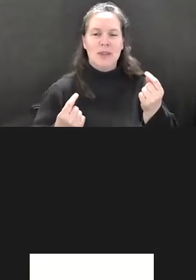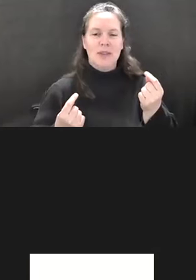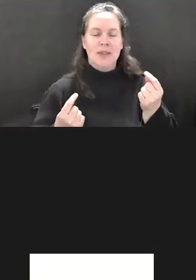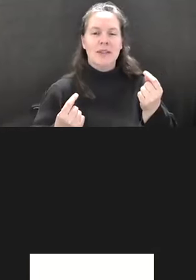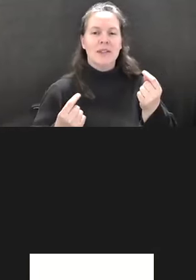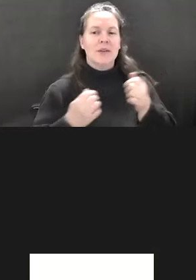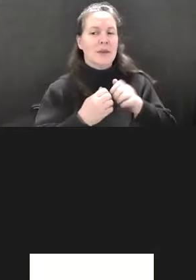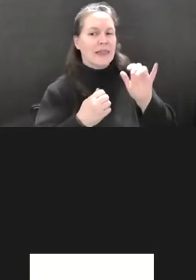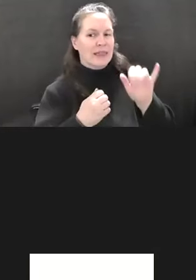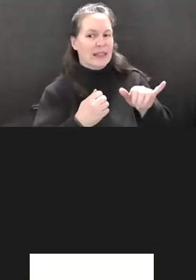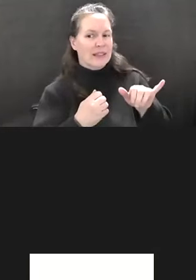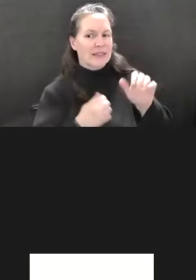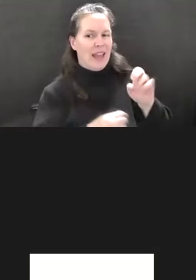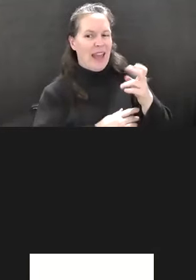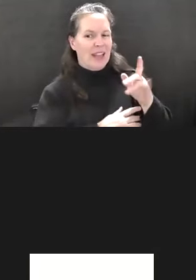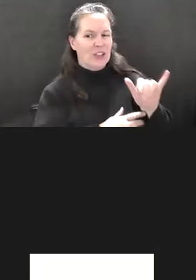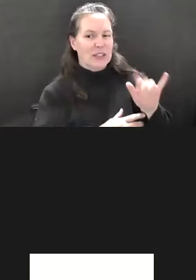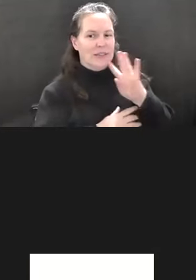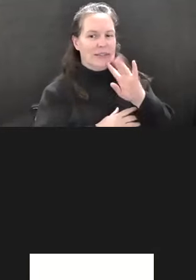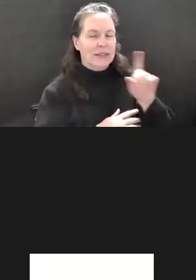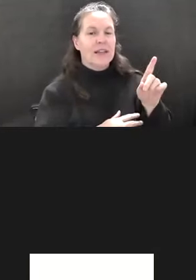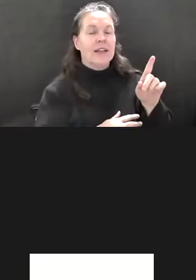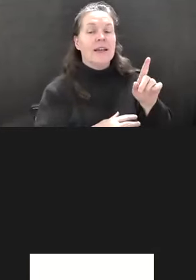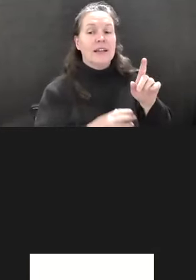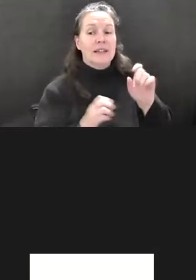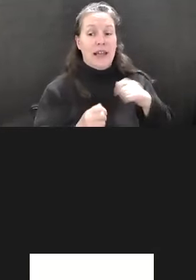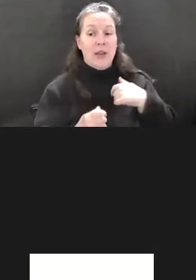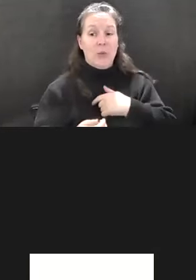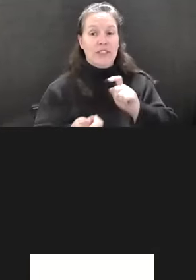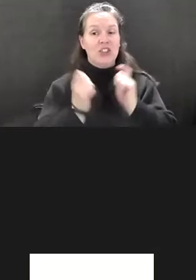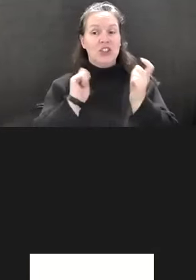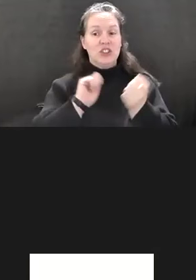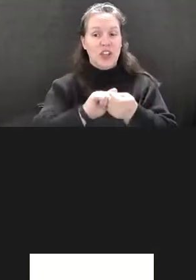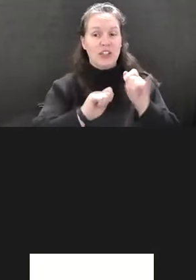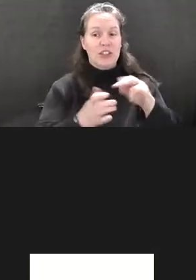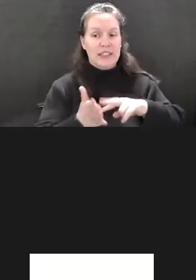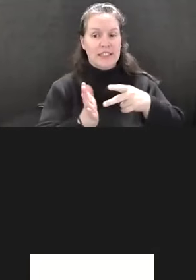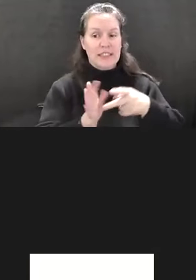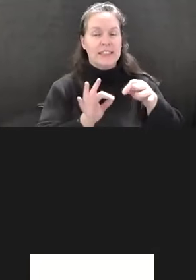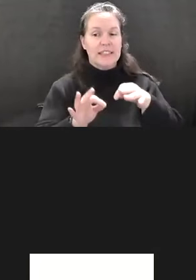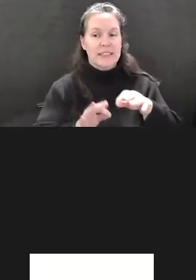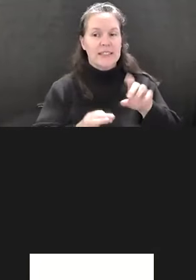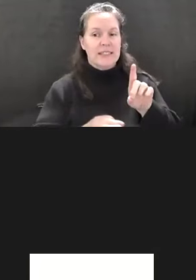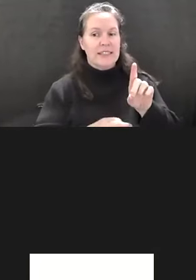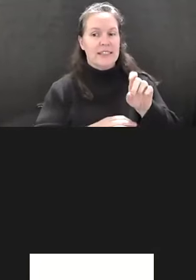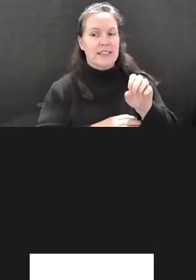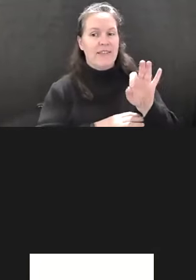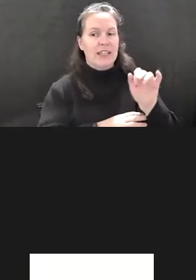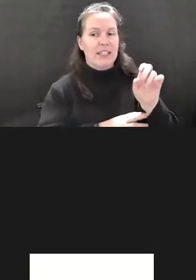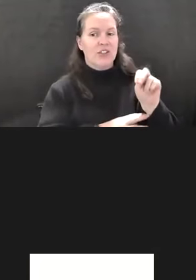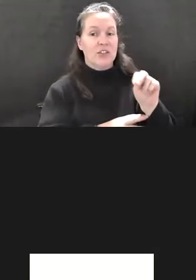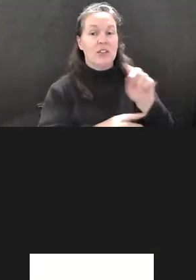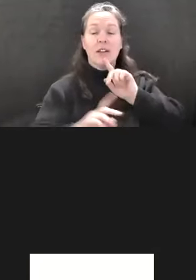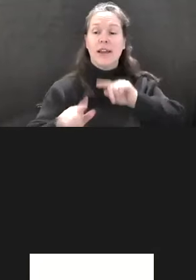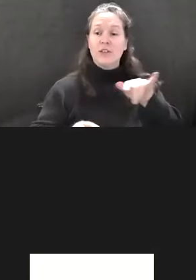with this is we're going to ask, can we change this definition? And then look at if the answer is yes, then we can